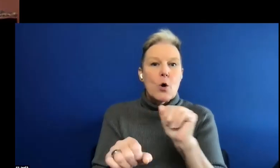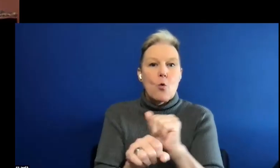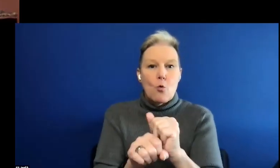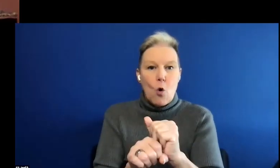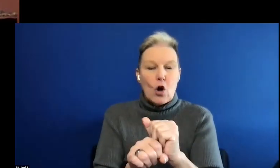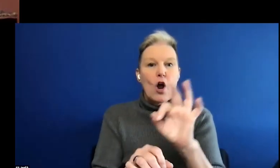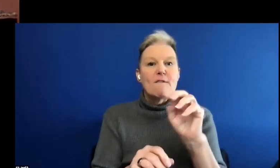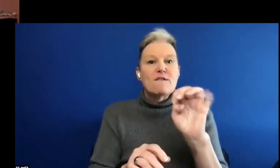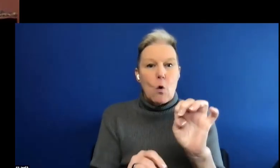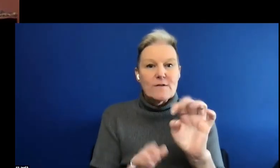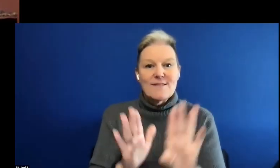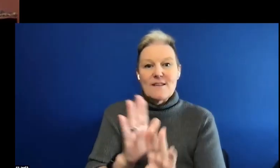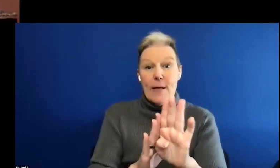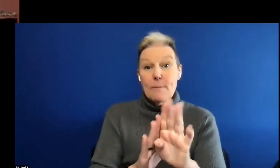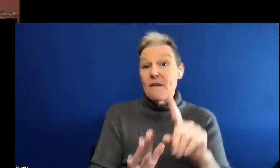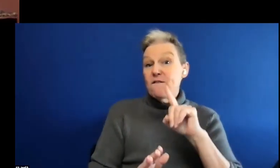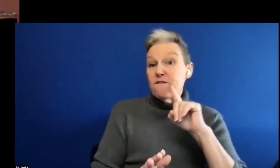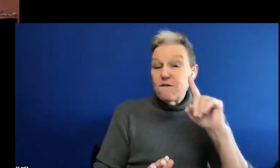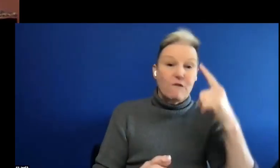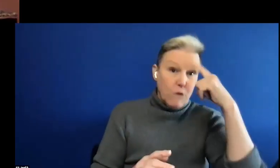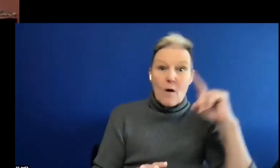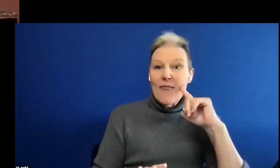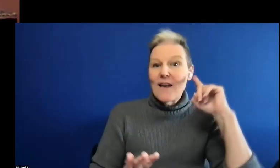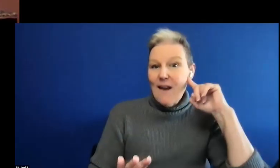for the Deaf. Okay, thank you.